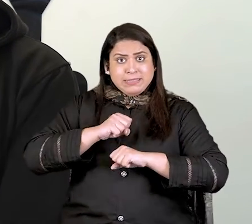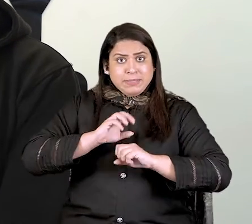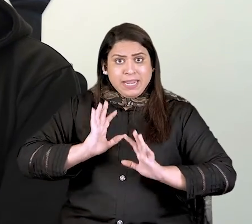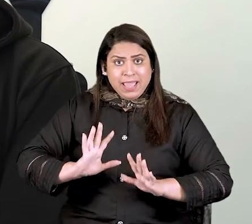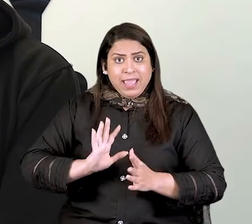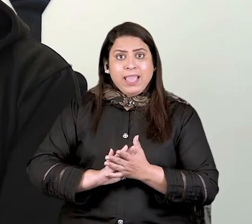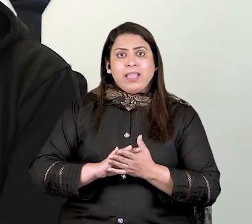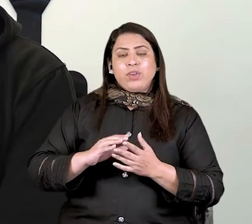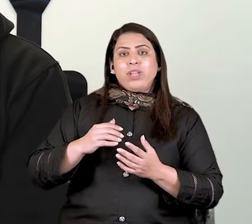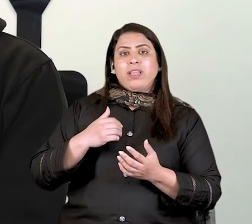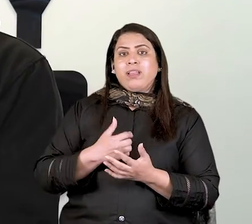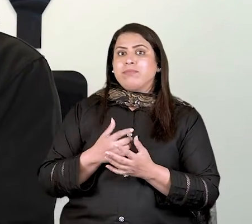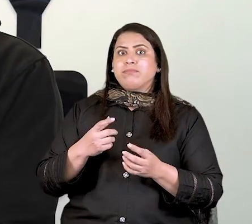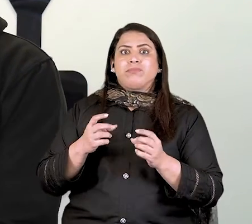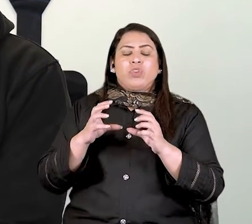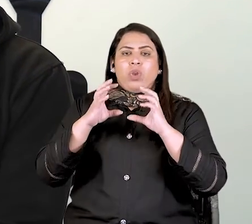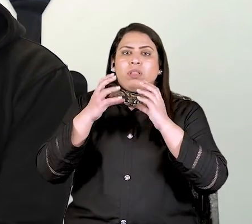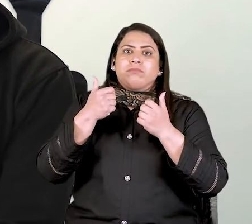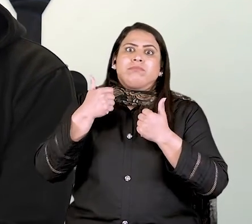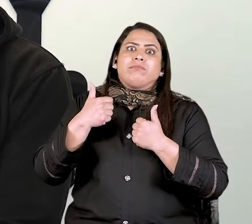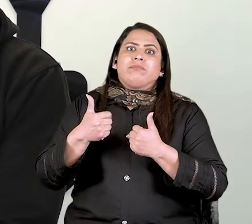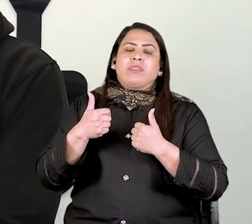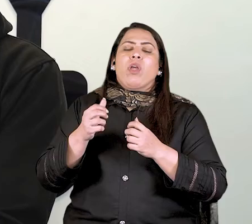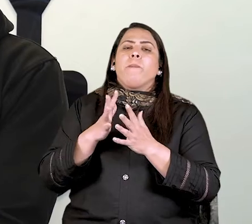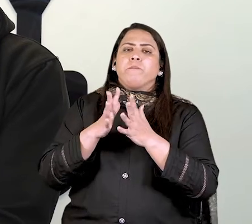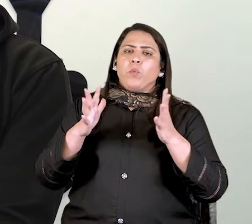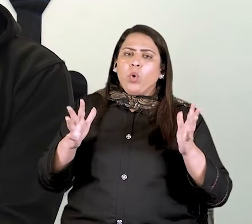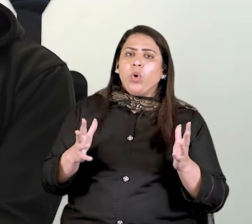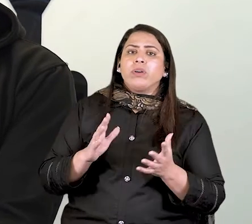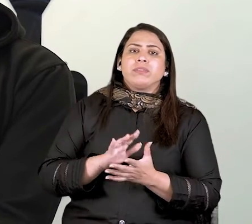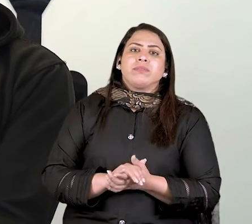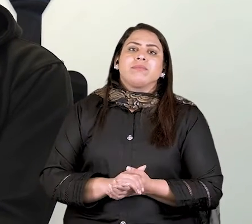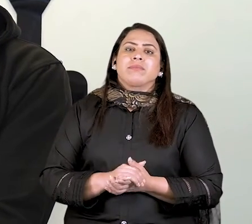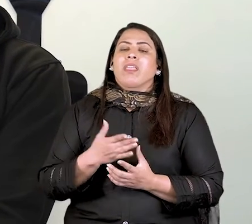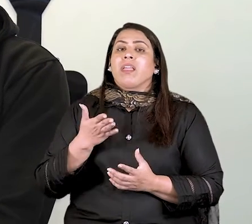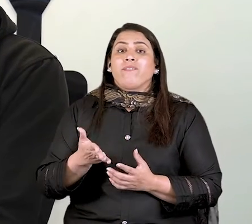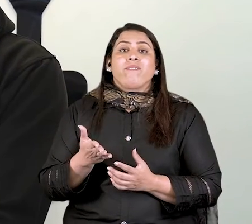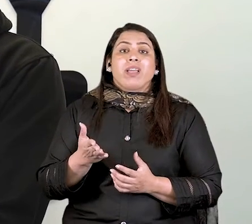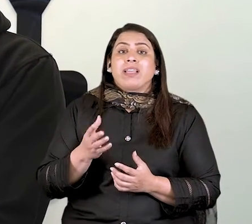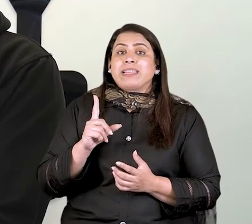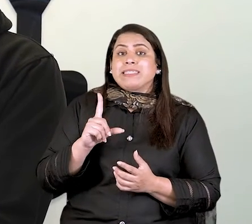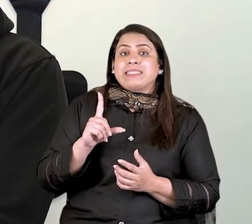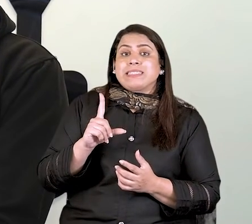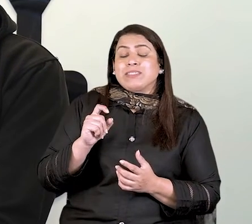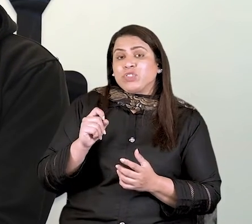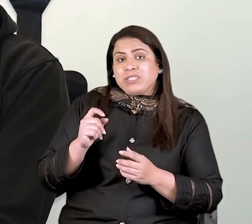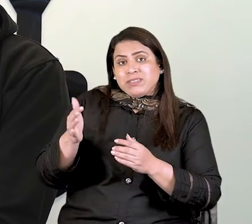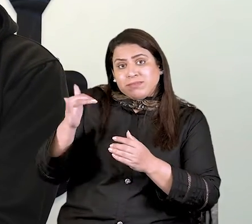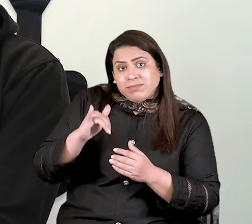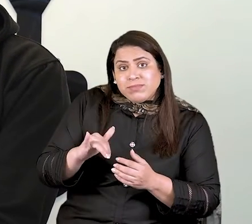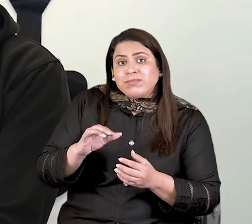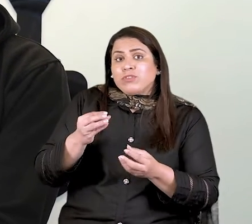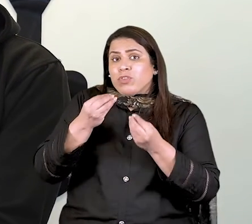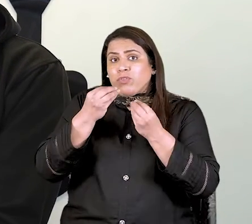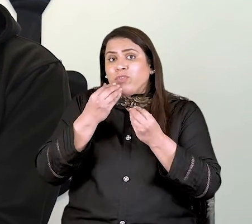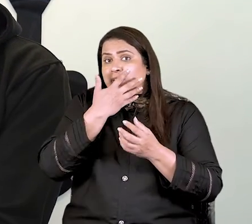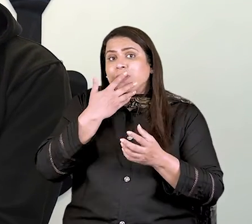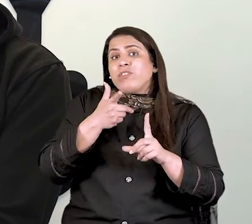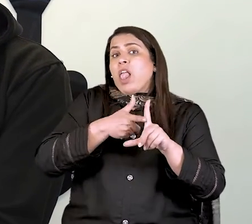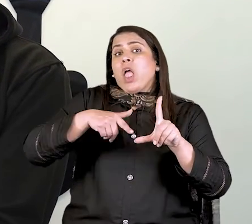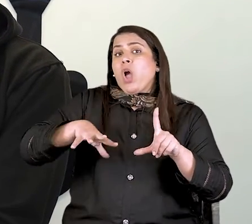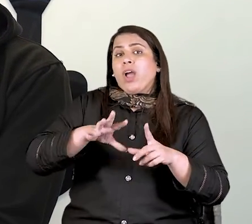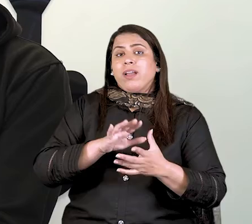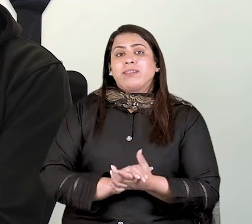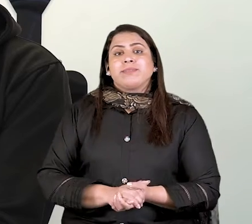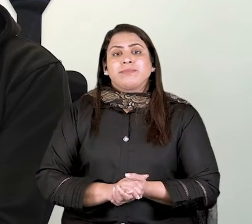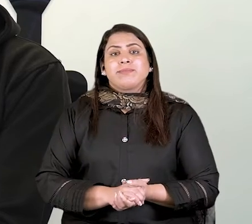experience. No, we It's really so Obviously, good obviously outside. you're the other side, so it's Yes. good to hear from you. Yes, most No. definitely. So what is that one message that you would give